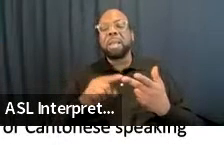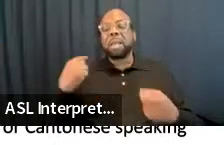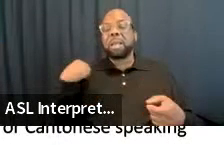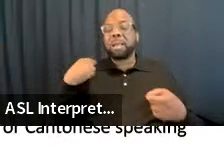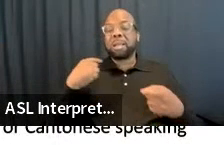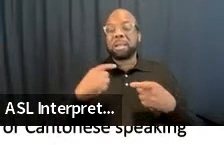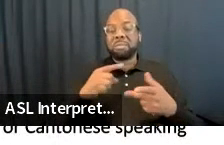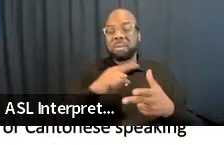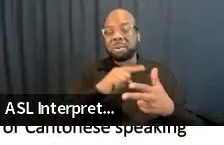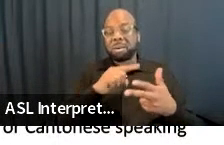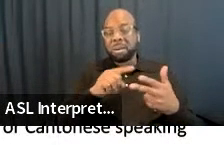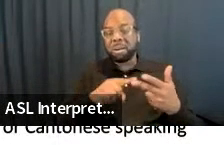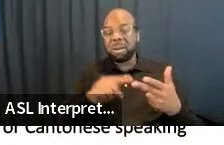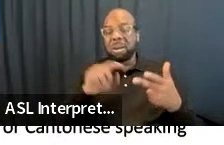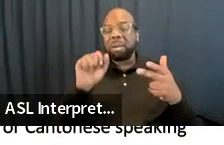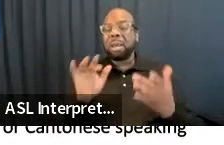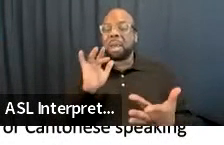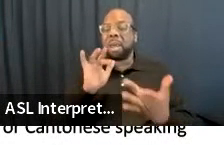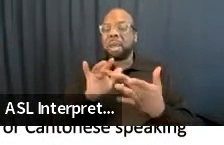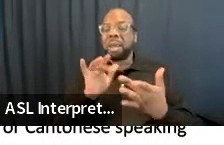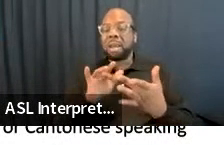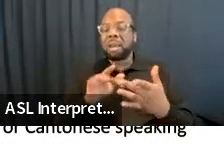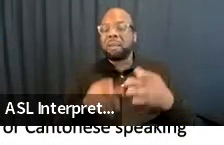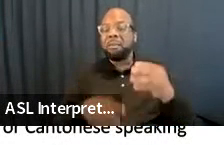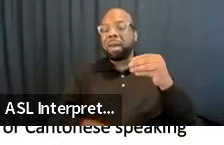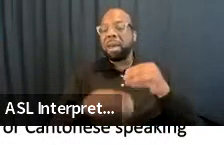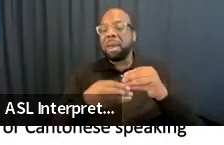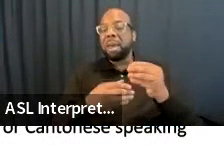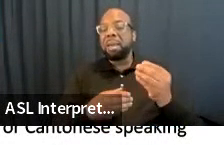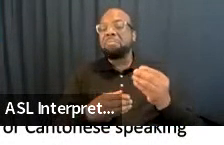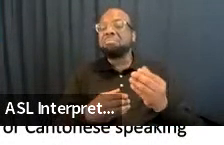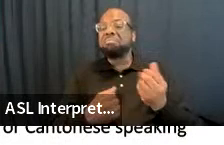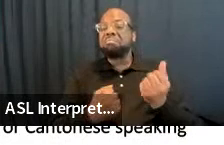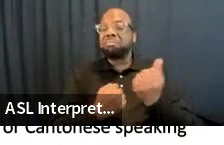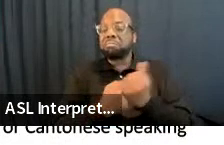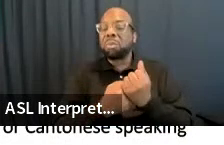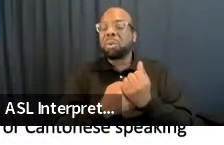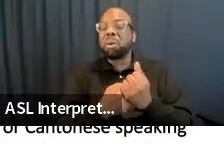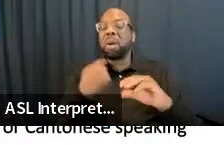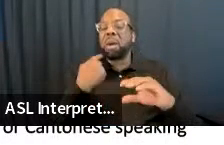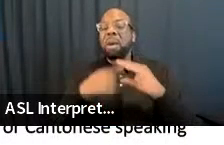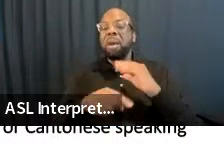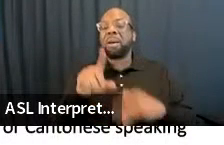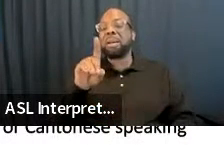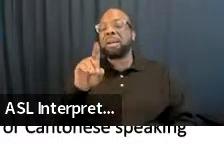may also contact us for additional assistance via email at